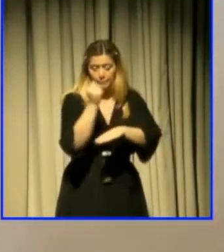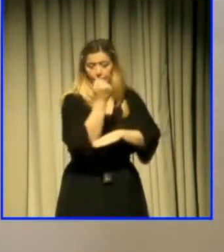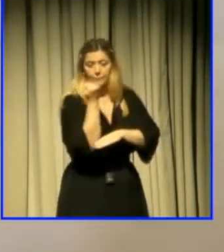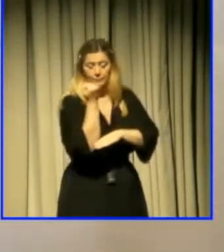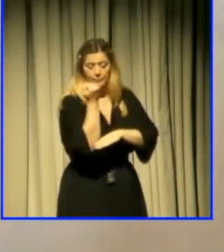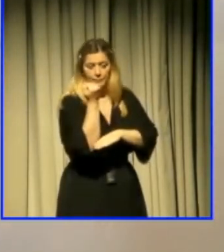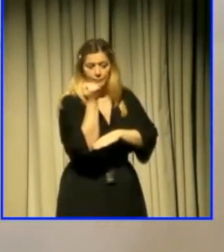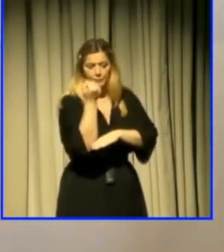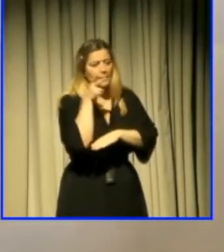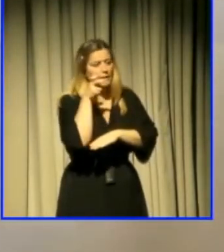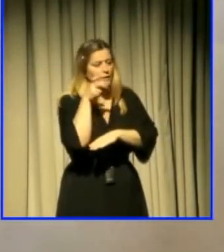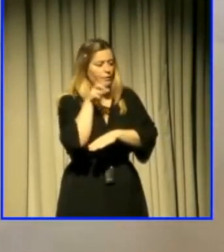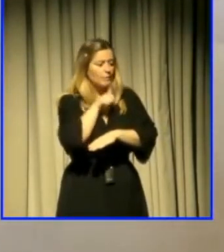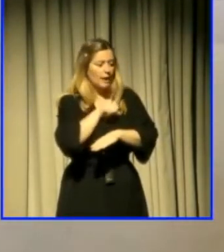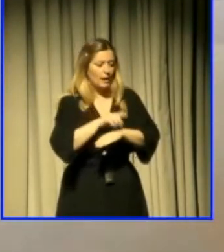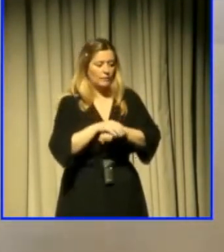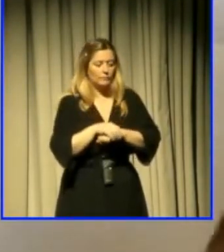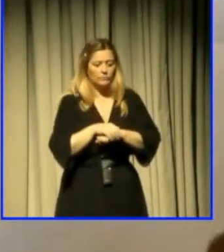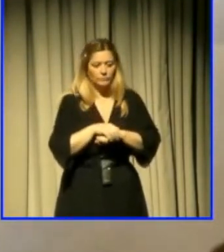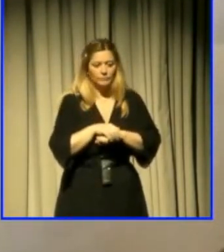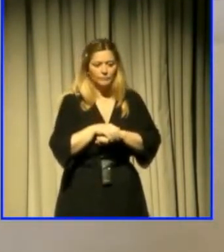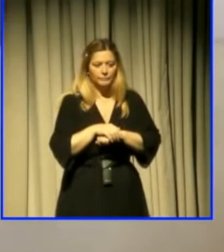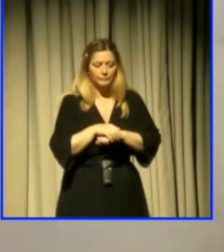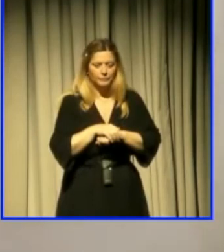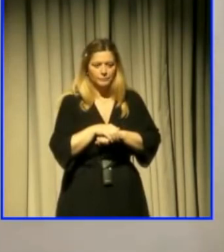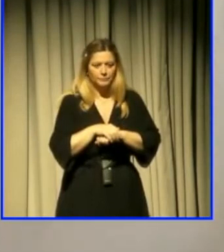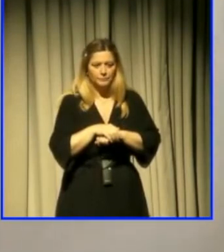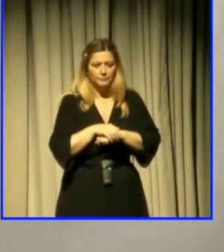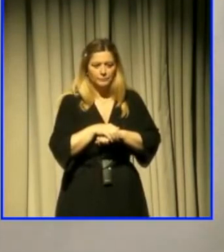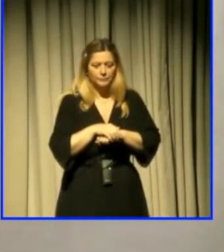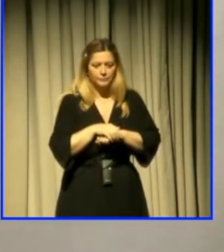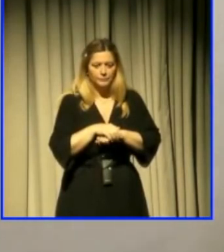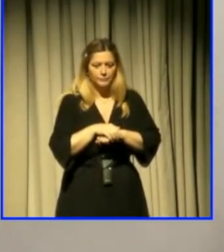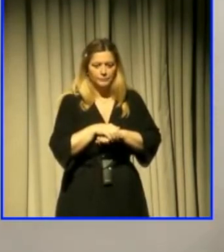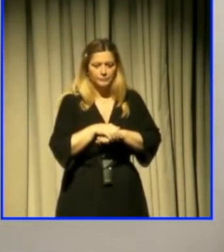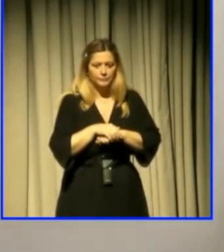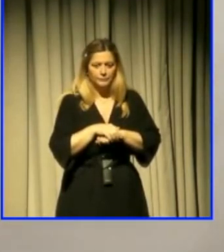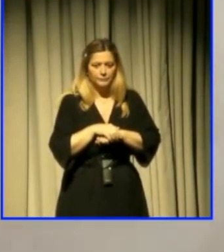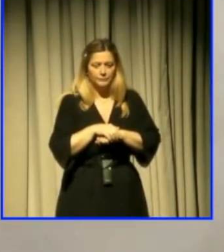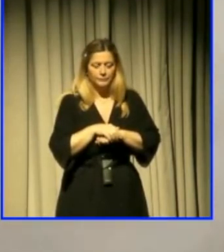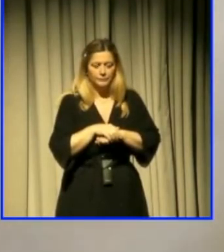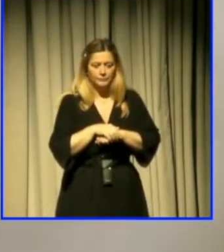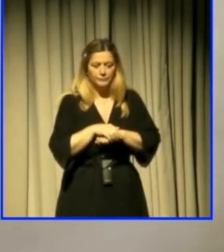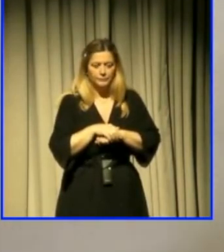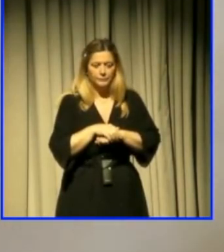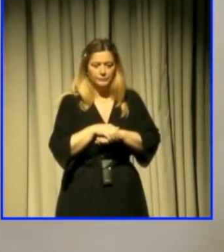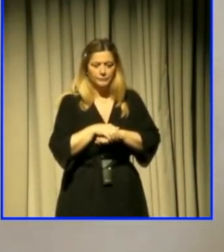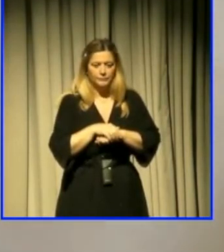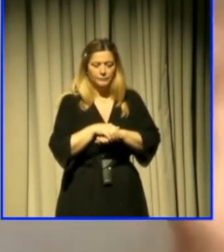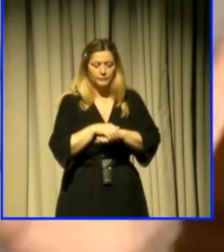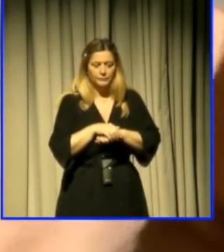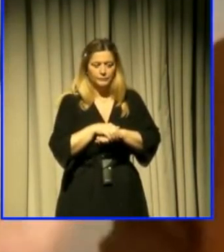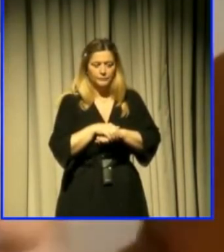So, and that's actually the second tip that I want to leave with you for the analysis phase,